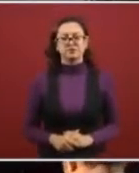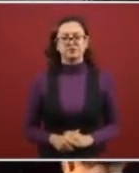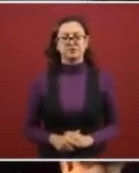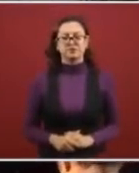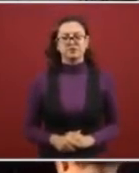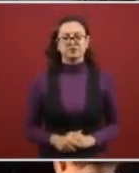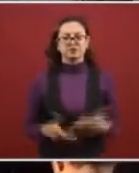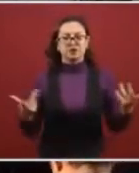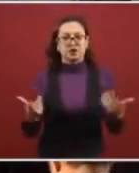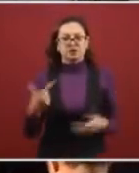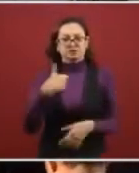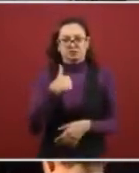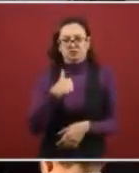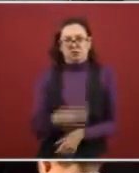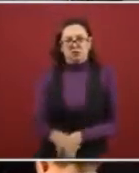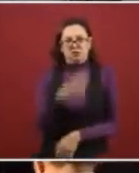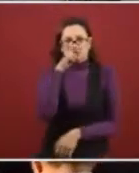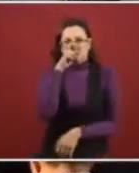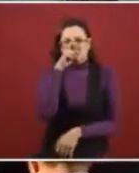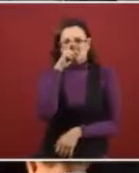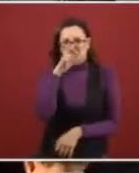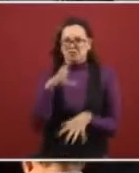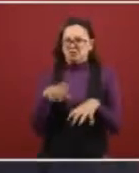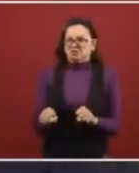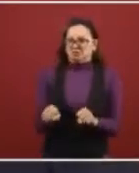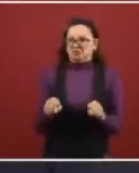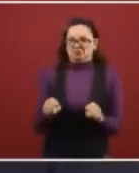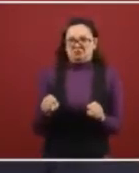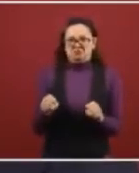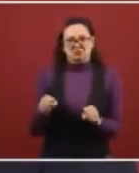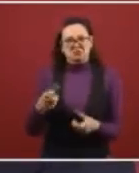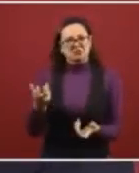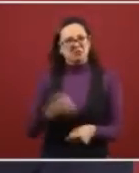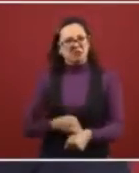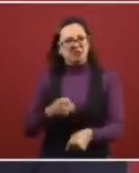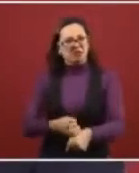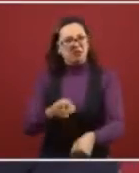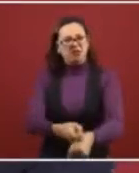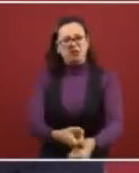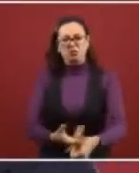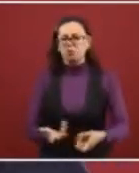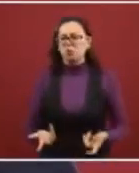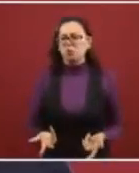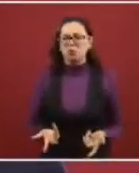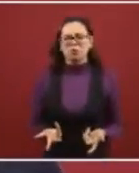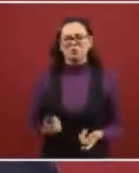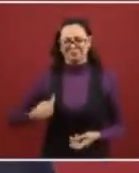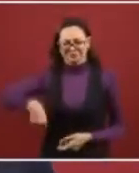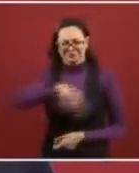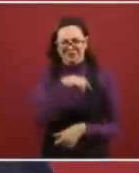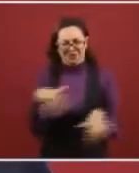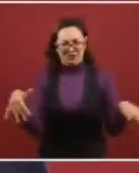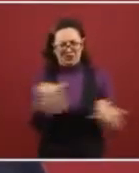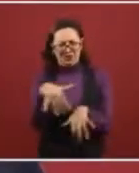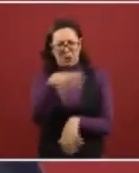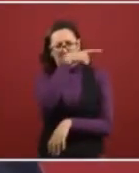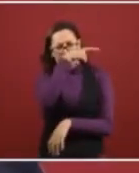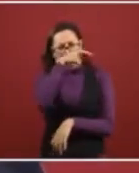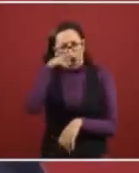a aferrar we're al not cargo going to force our way. No somos ambiciosos vulgares we're not